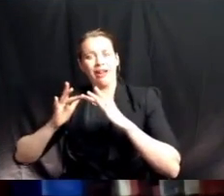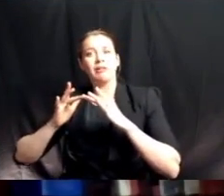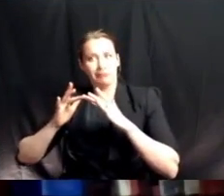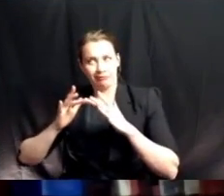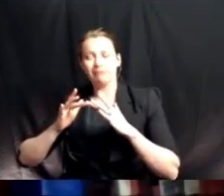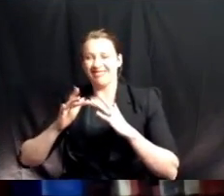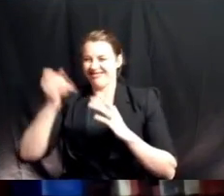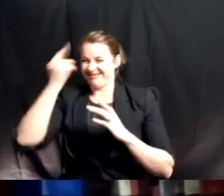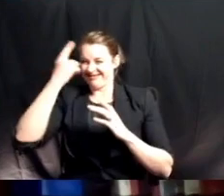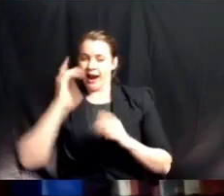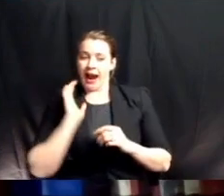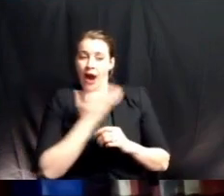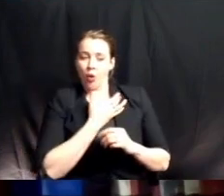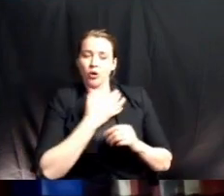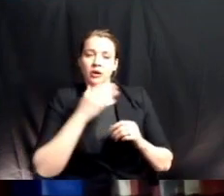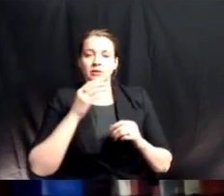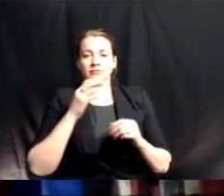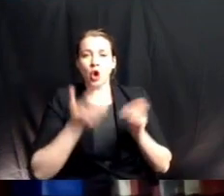Illinois